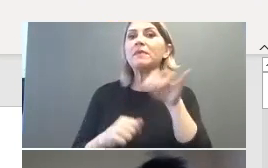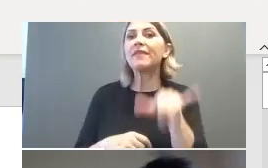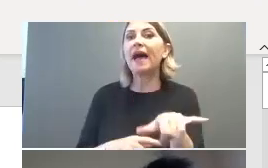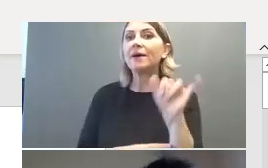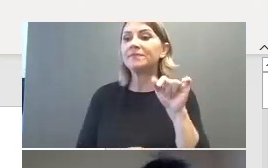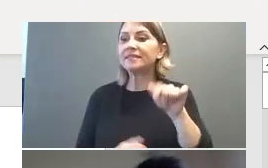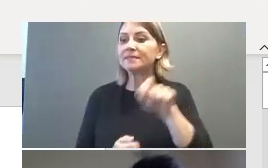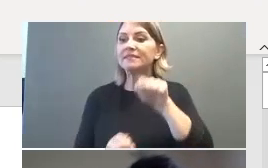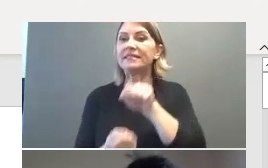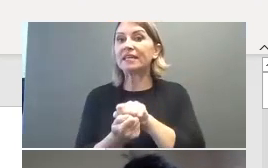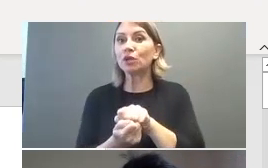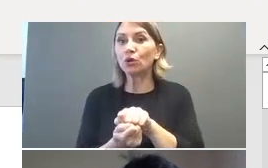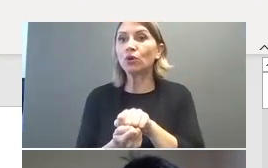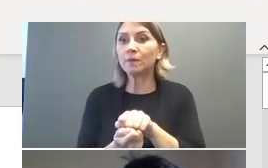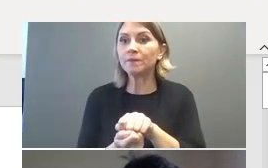this particular